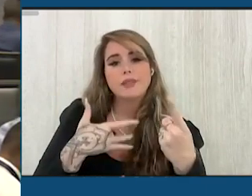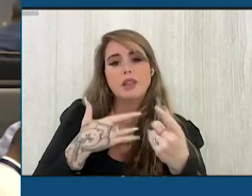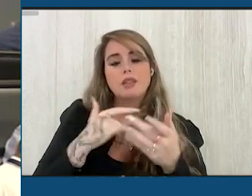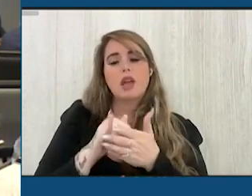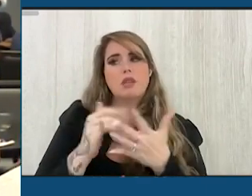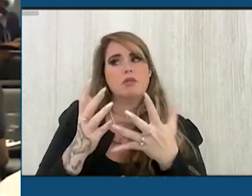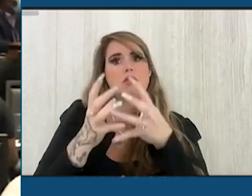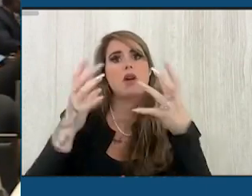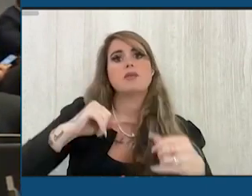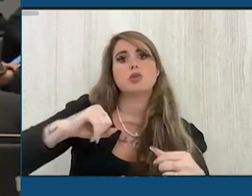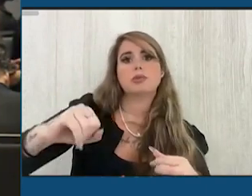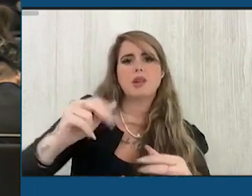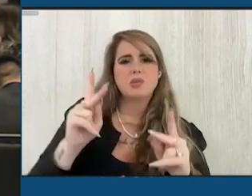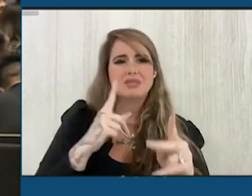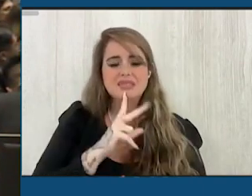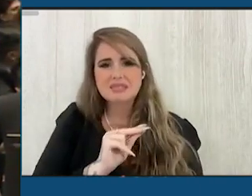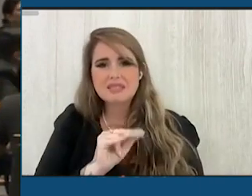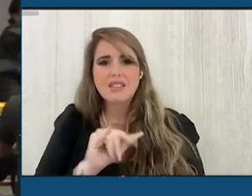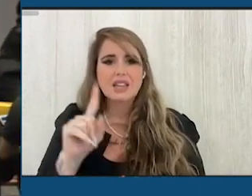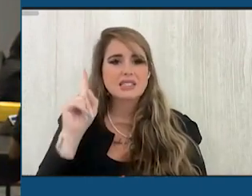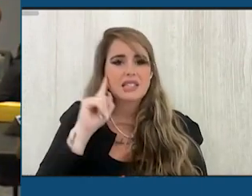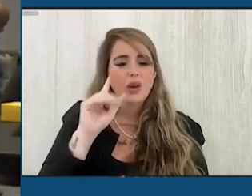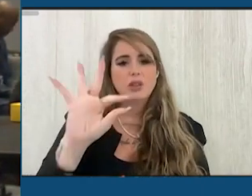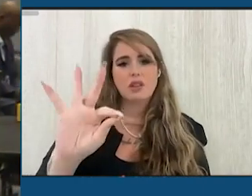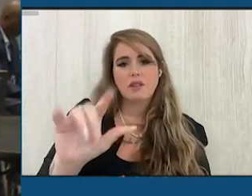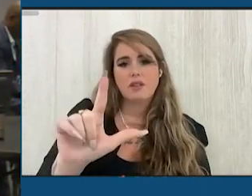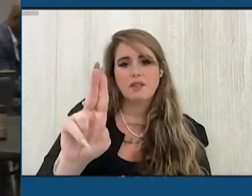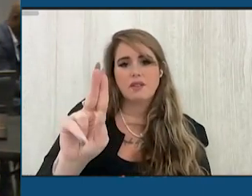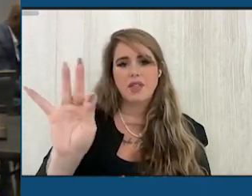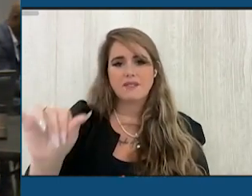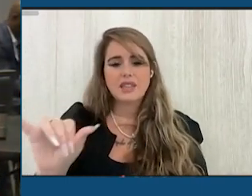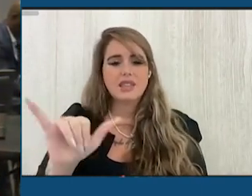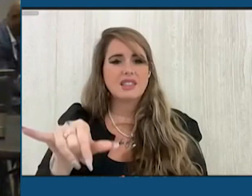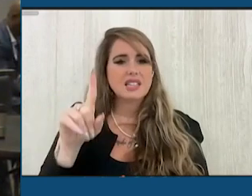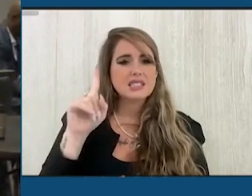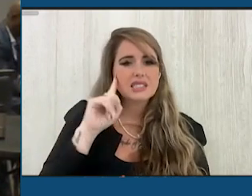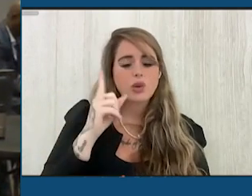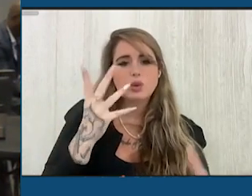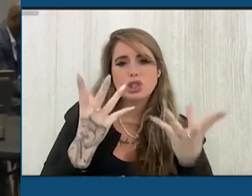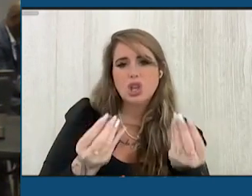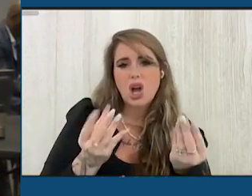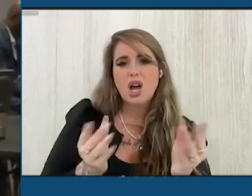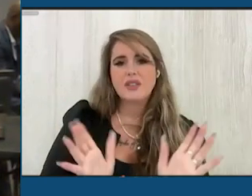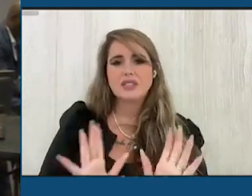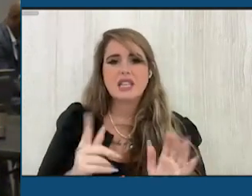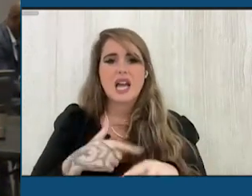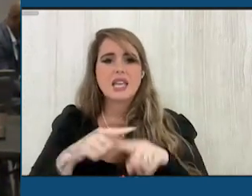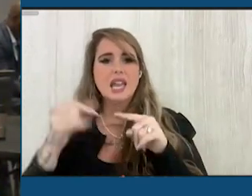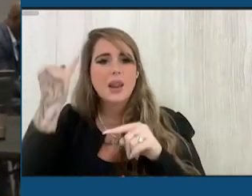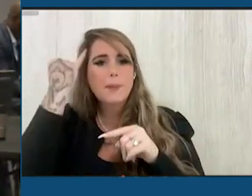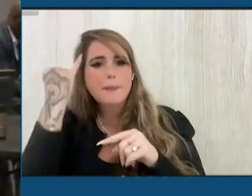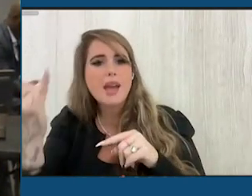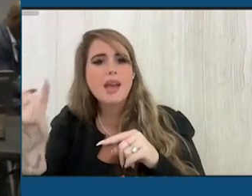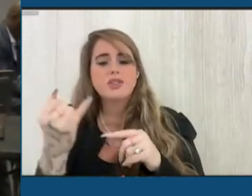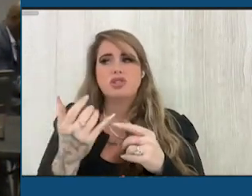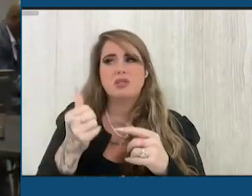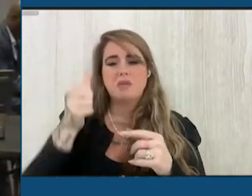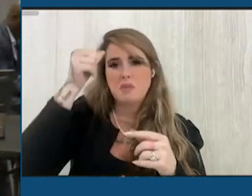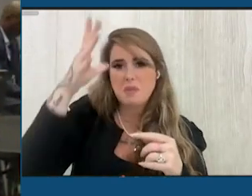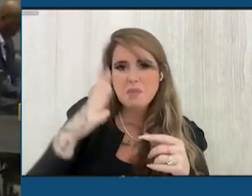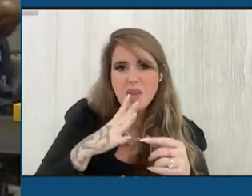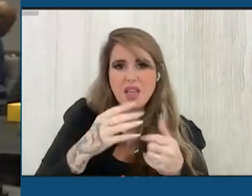like, ooh, that sounds fluffy. That sounds soft. I can't imagine a male